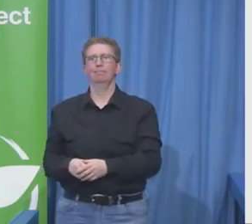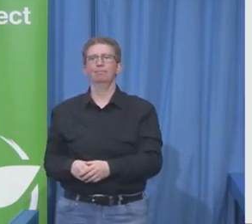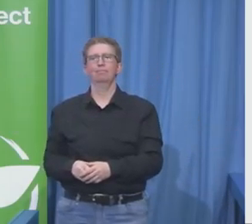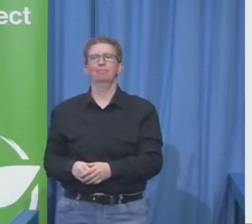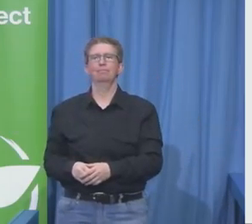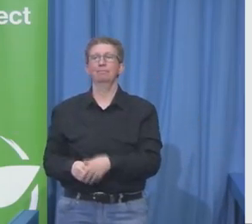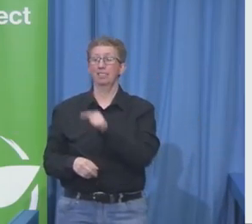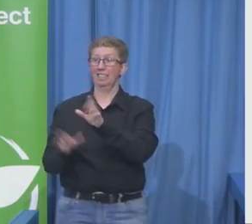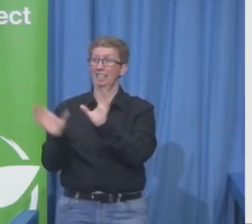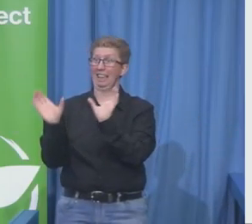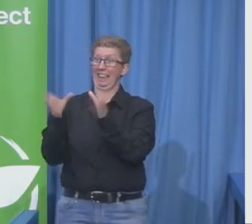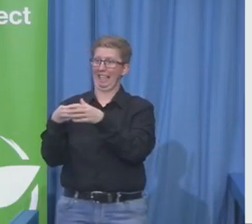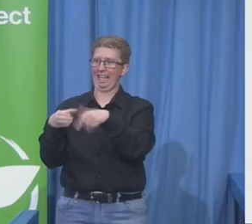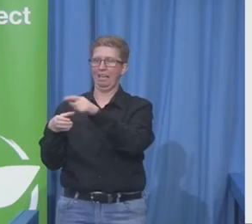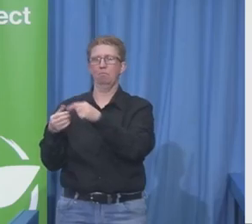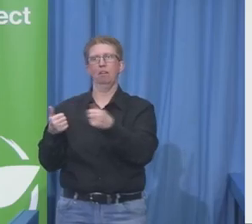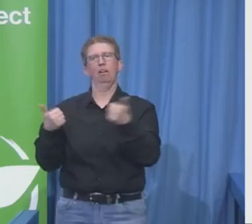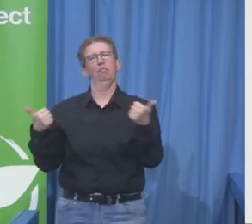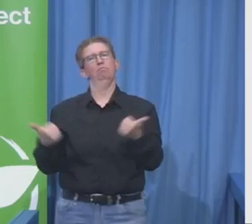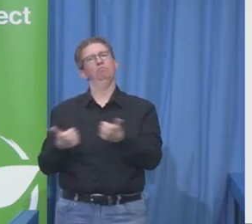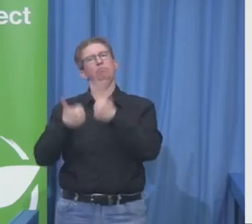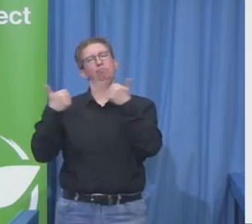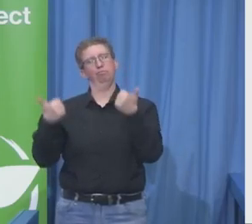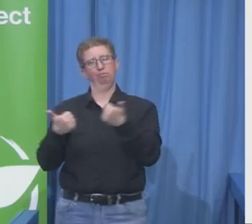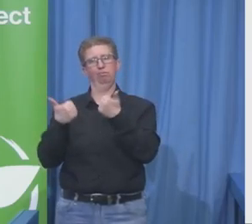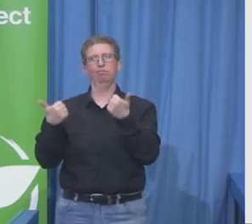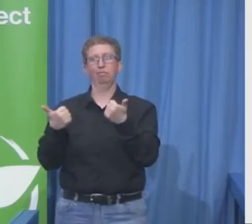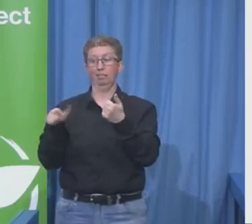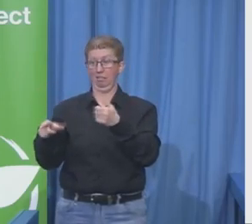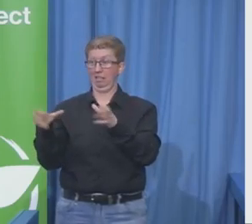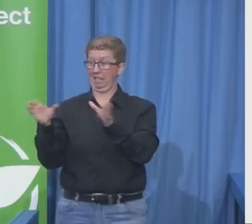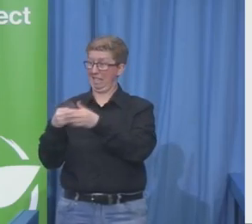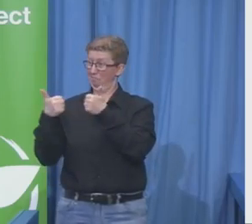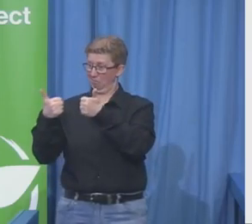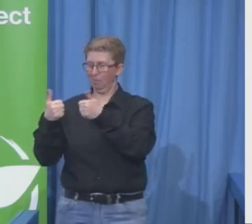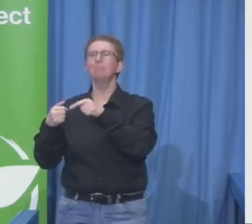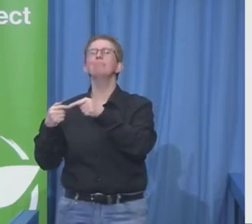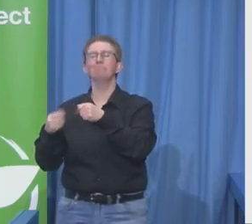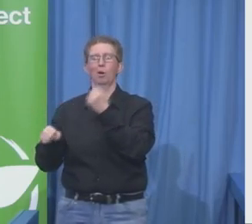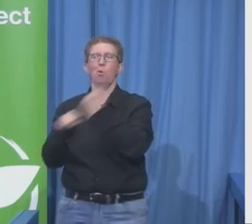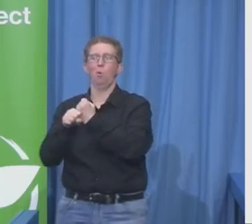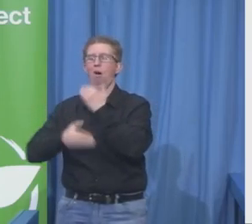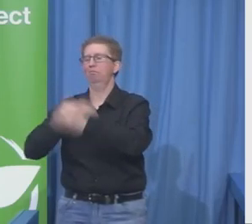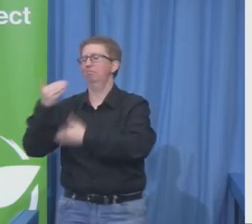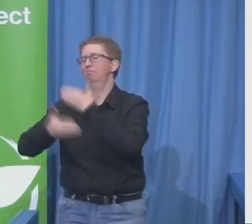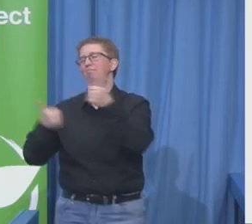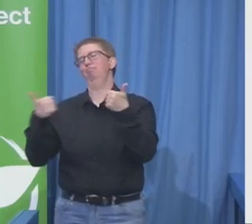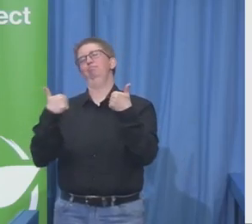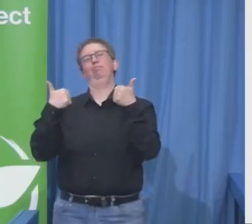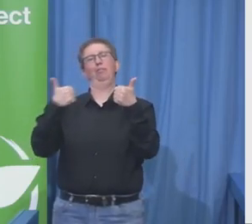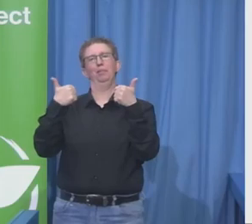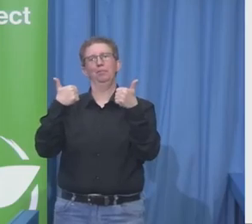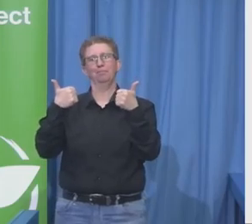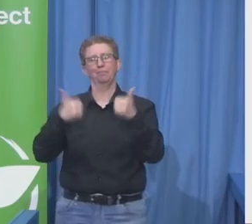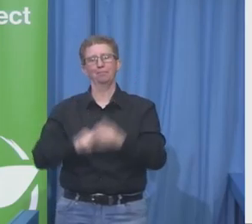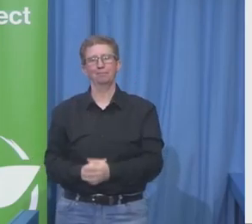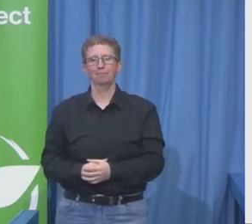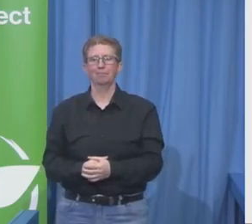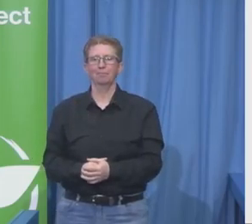it. The employees of IBM represent a talented and diverse workforce. We strive to